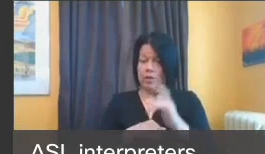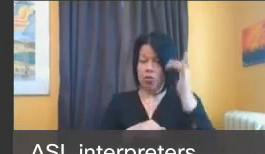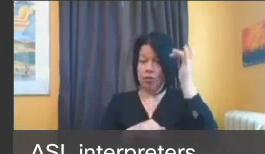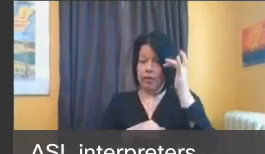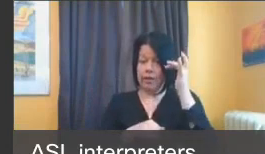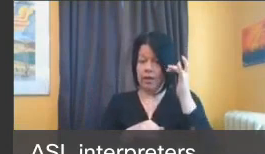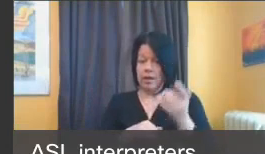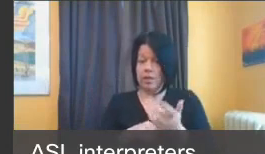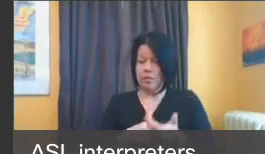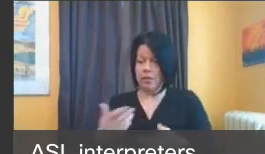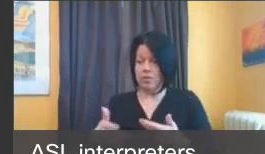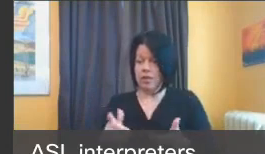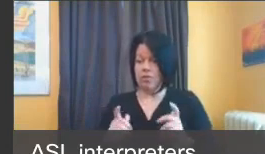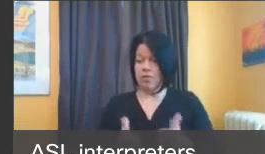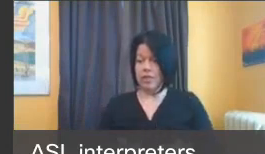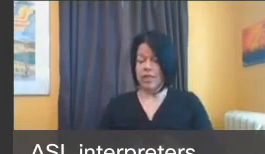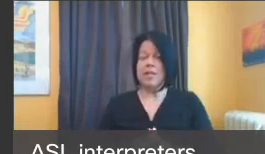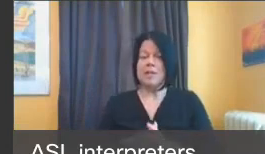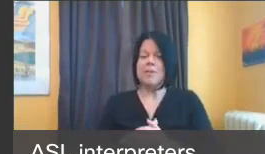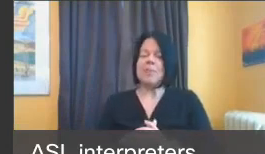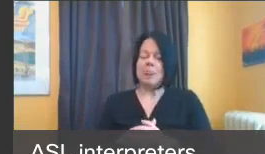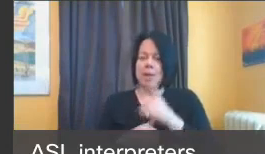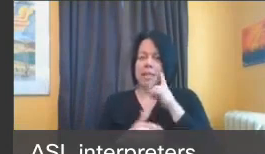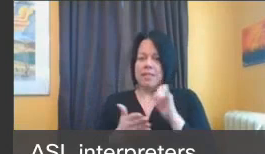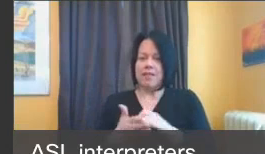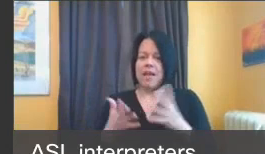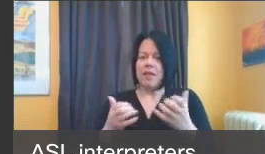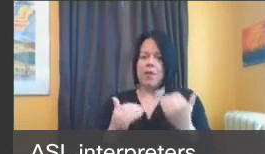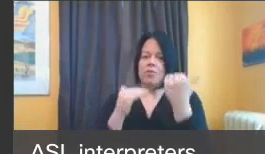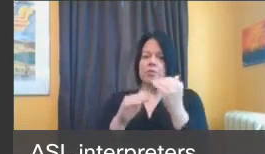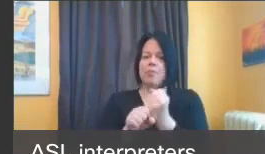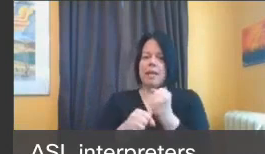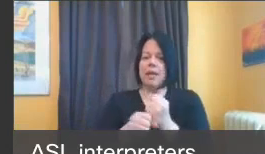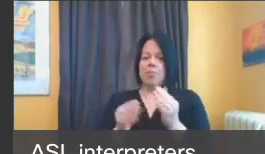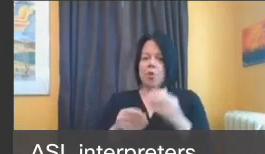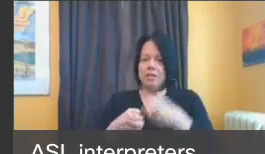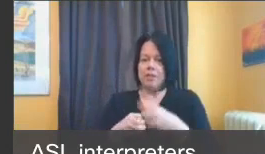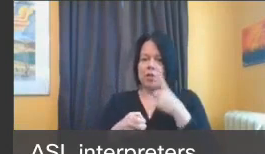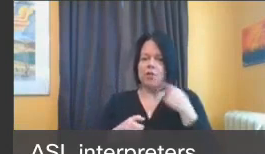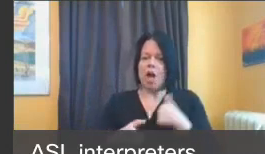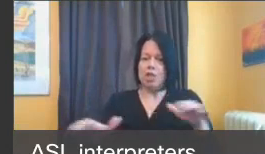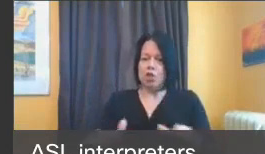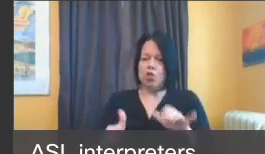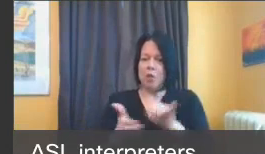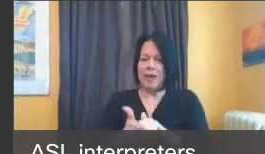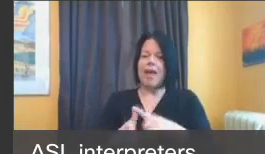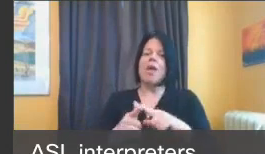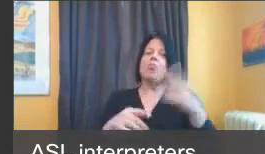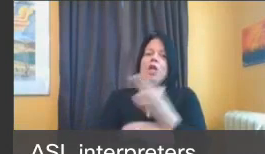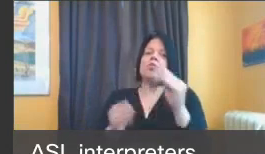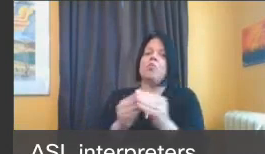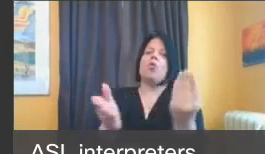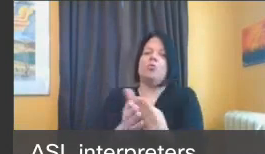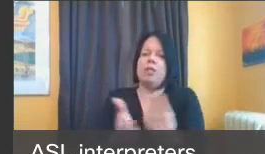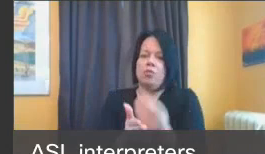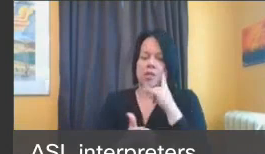might restrict, make it more difficult for us to do it, we end up expending more resources on those